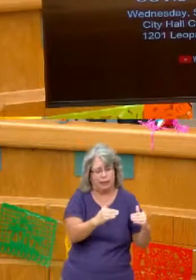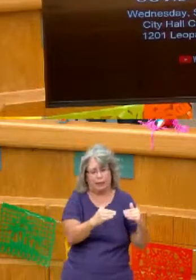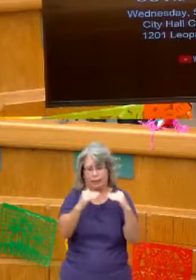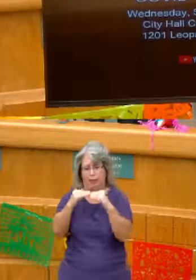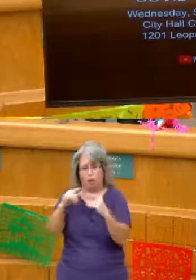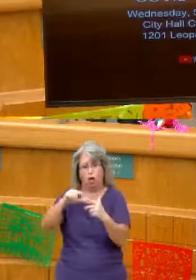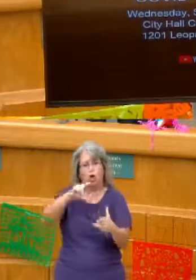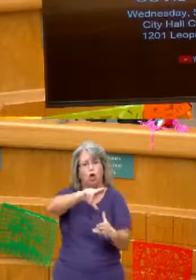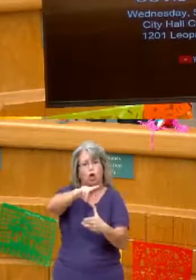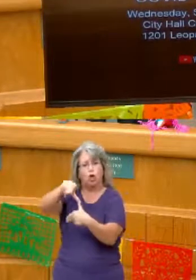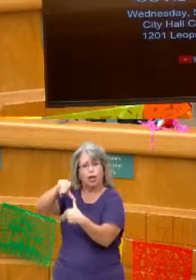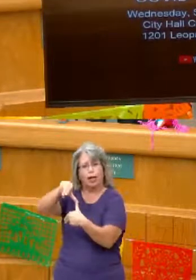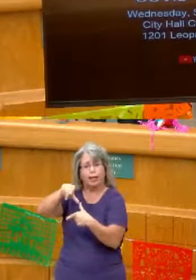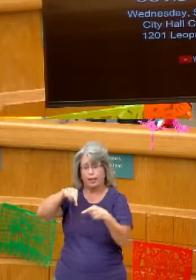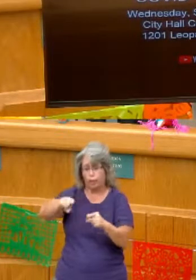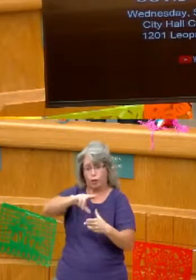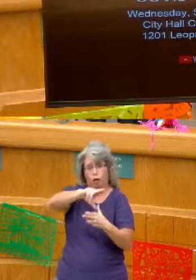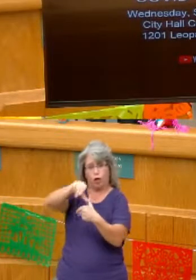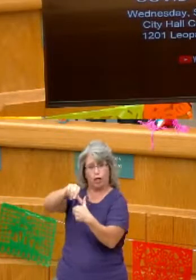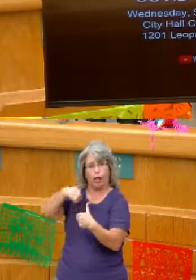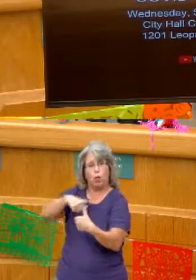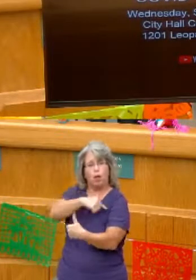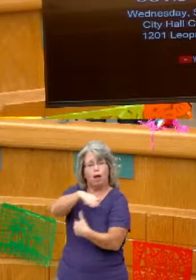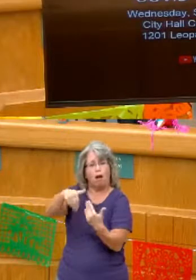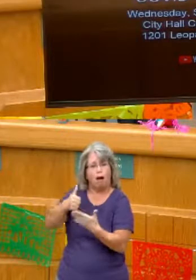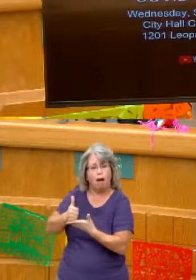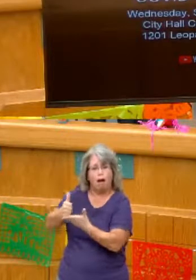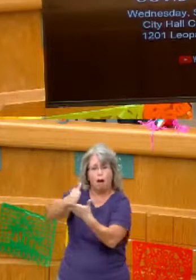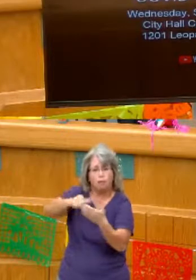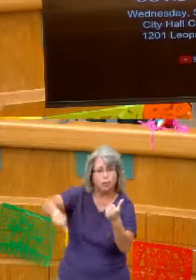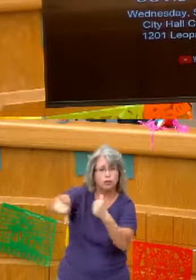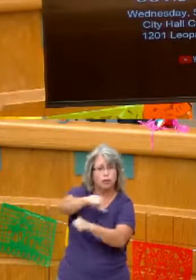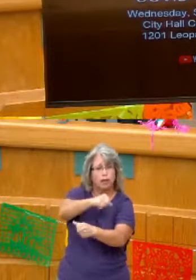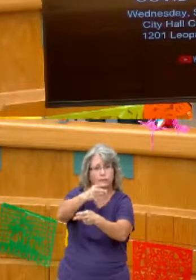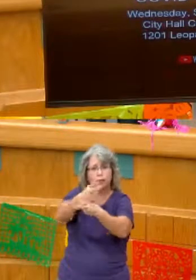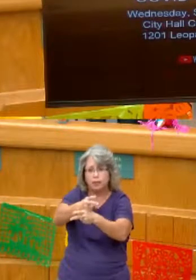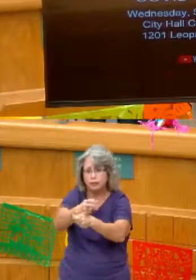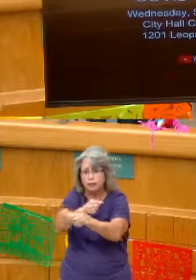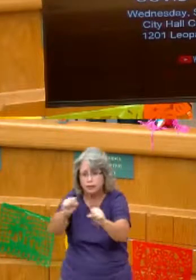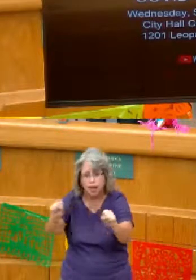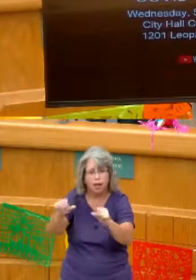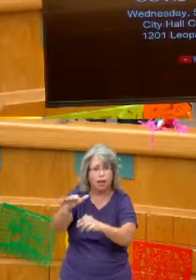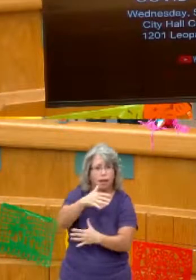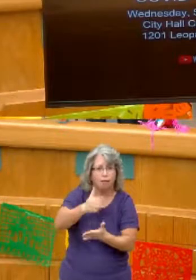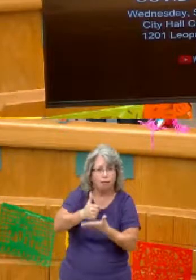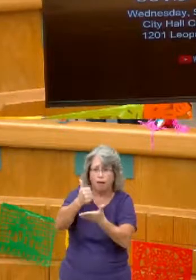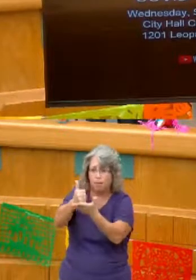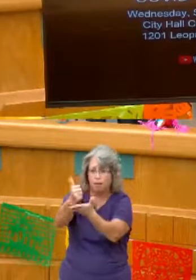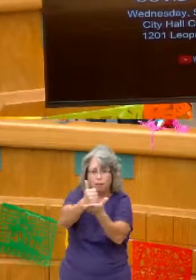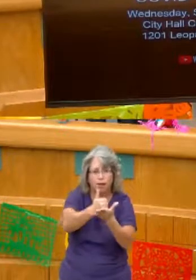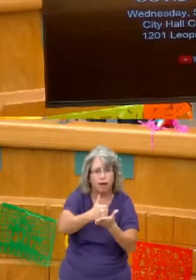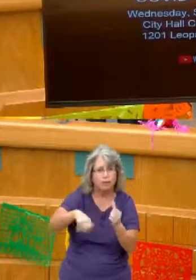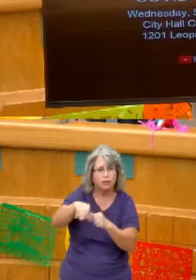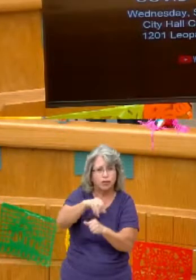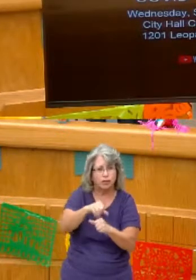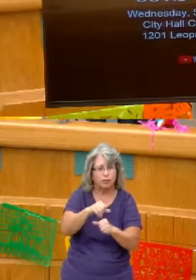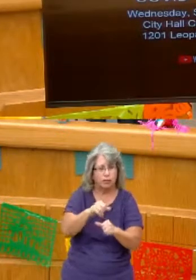helpfulness that we all have in our hearts and help each other, especially in helping to protect our